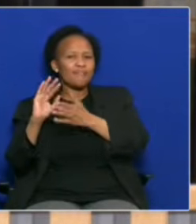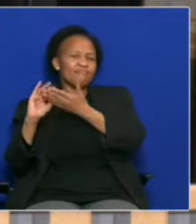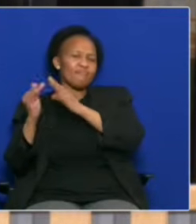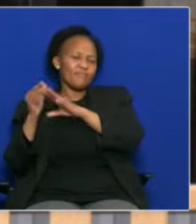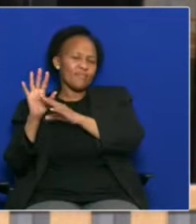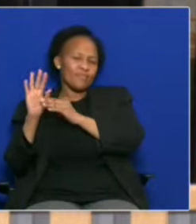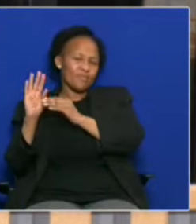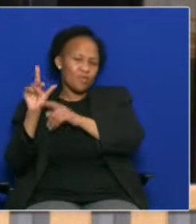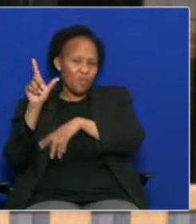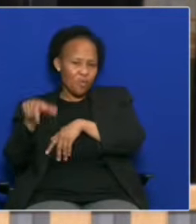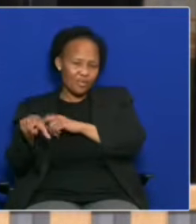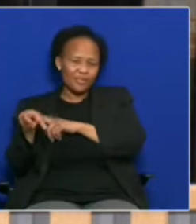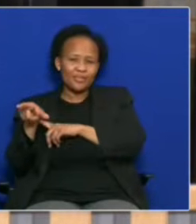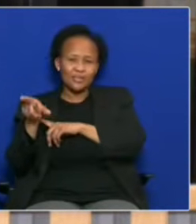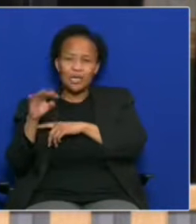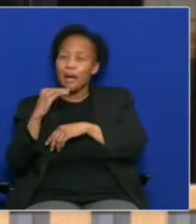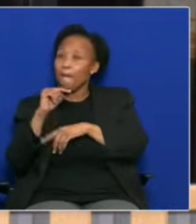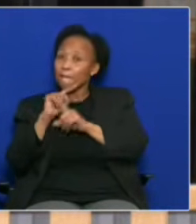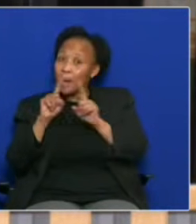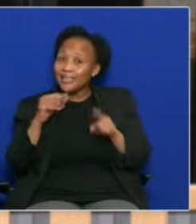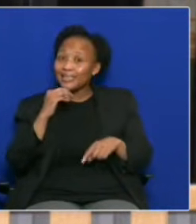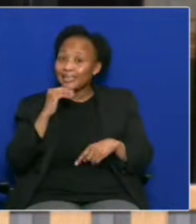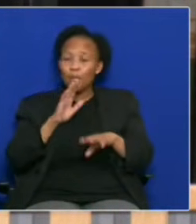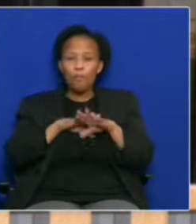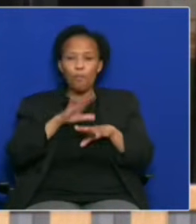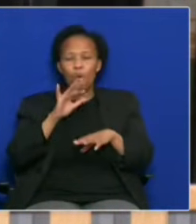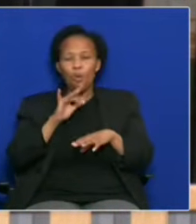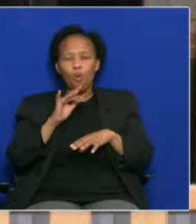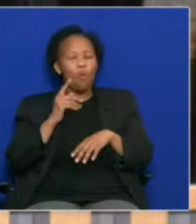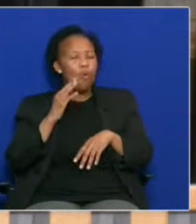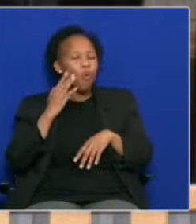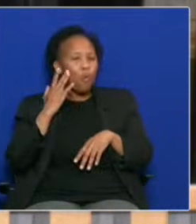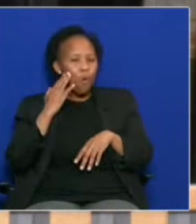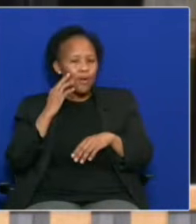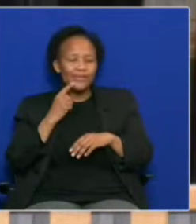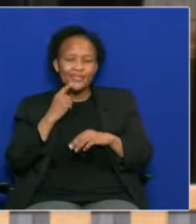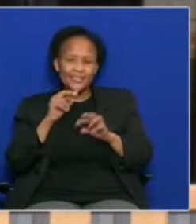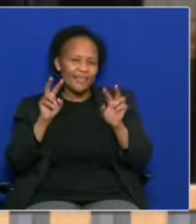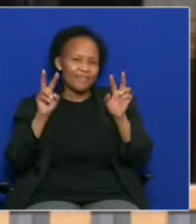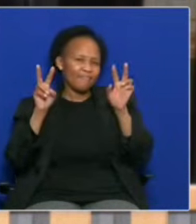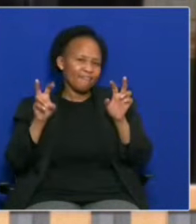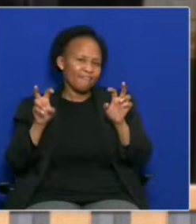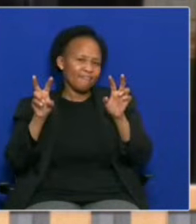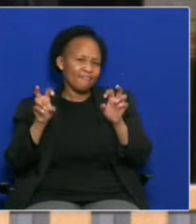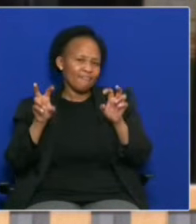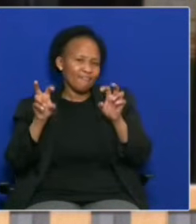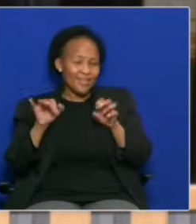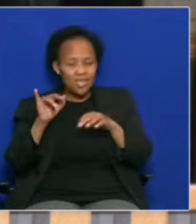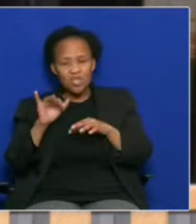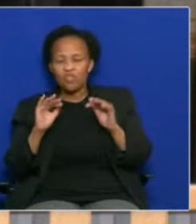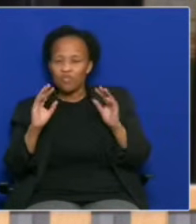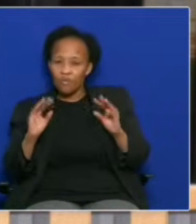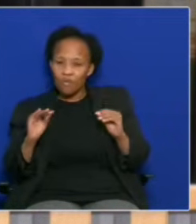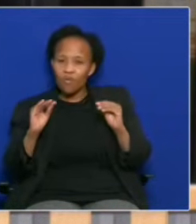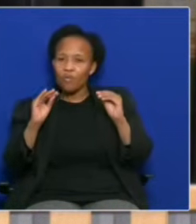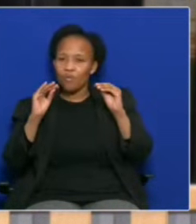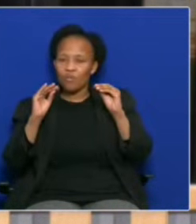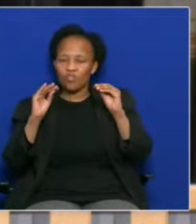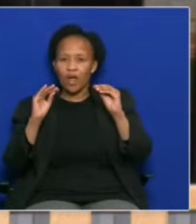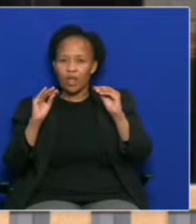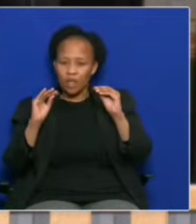Like if you say manipulating promotional and security vetting processes, that is